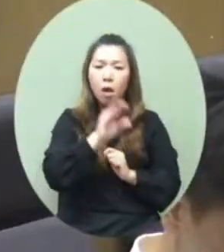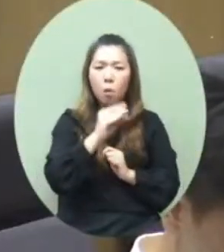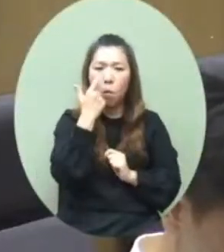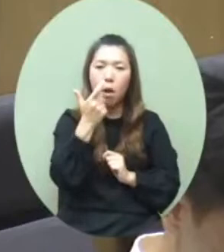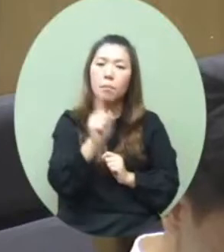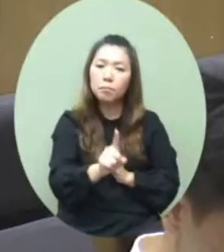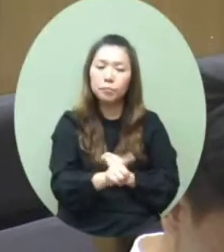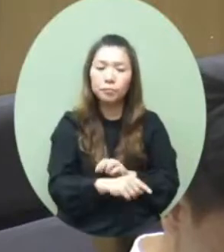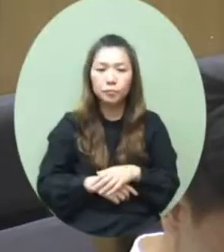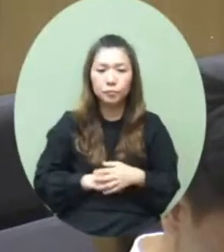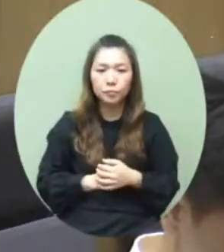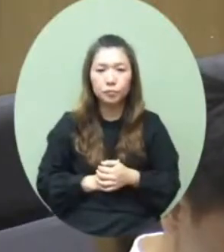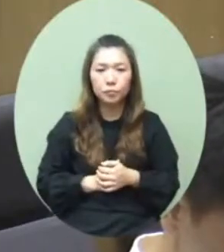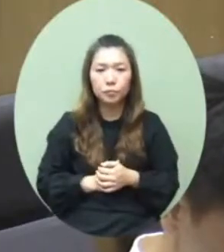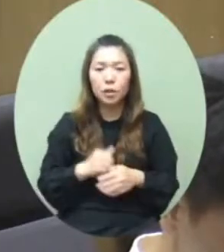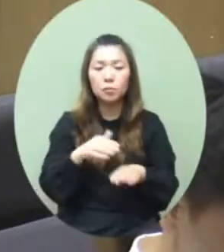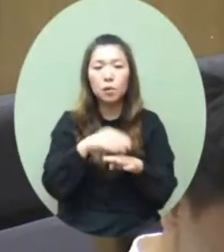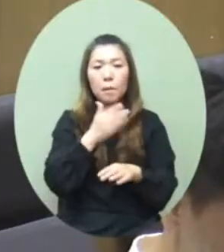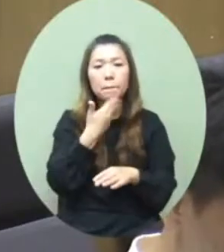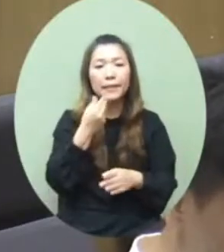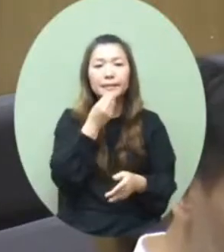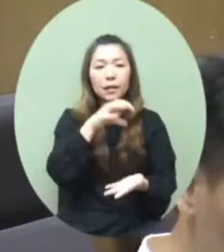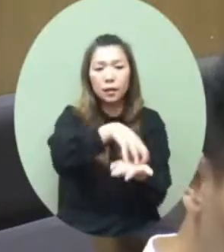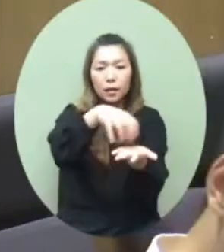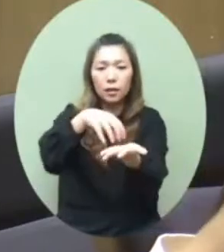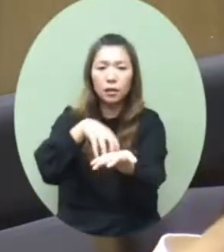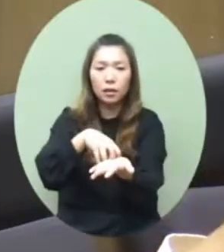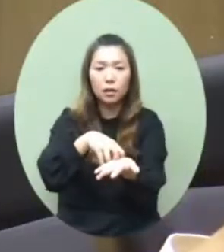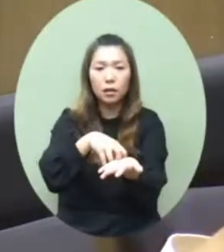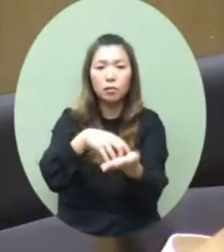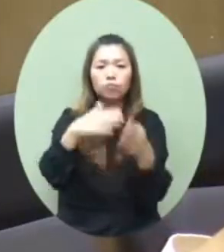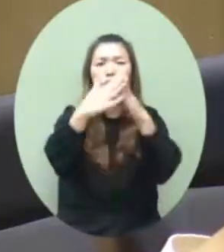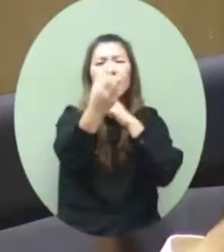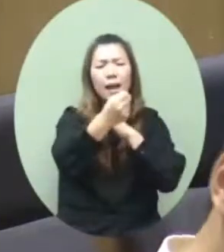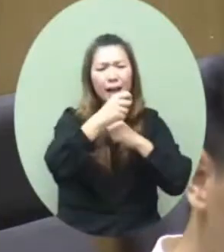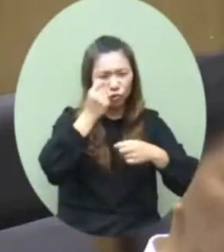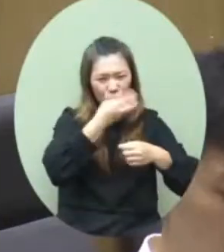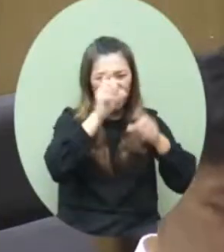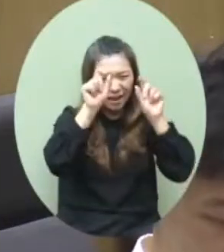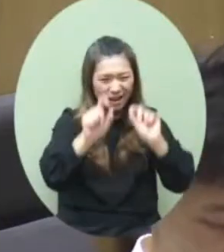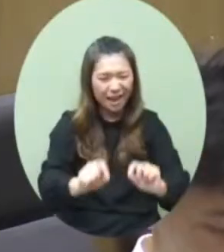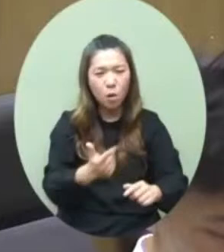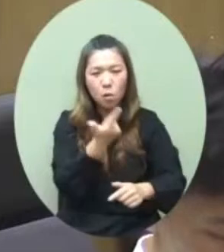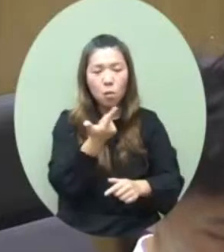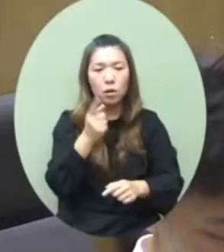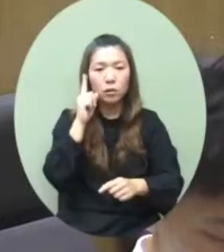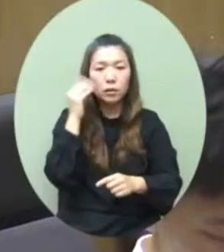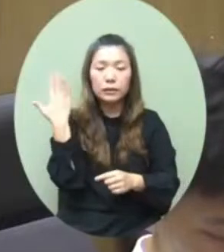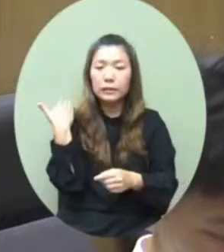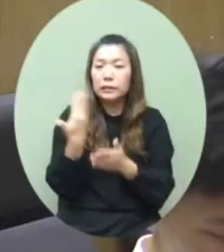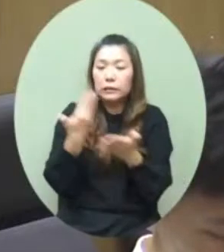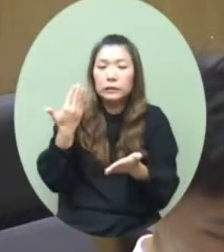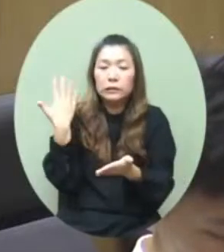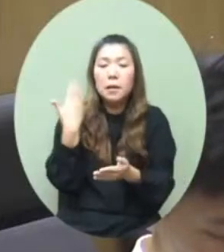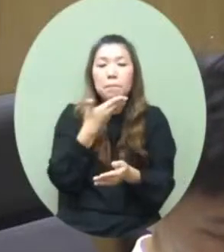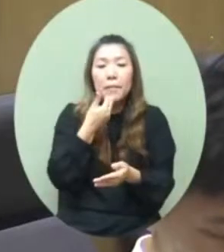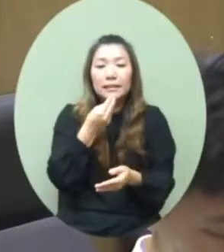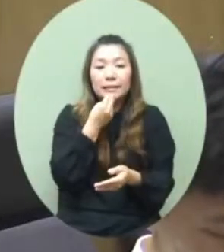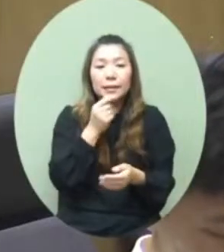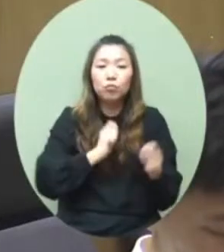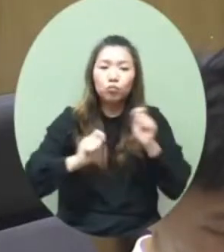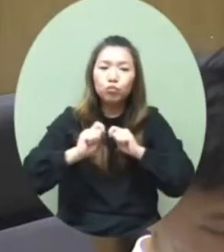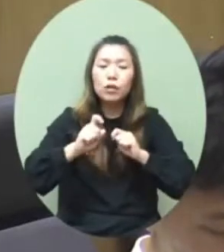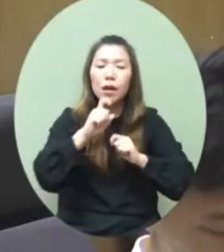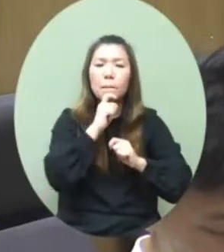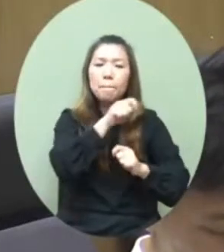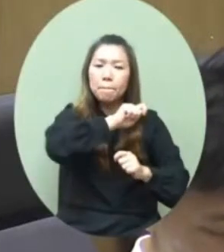number of activities in the campaign? And also, Ms. Mack, can you further explain the Gourmet